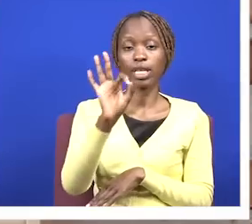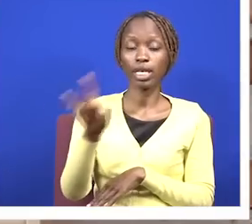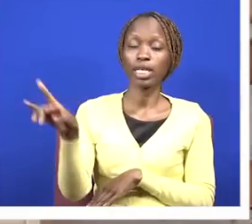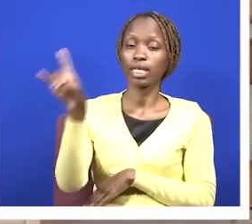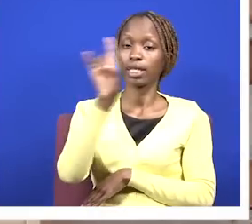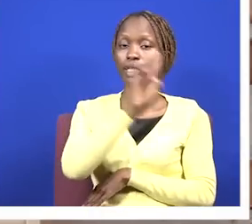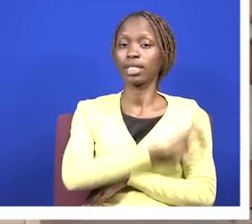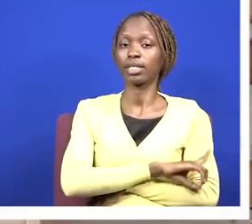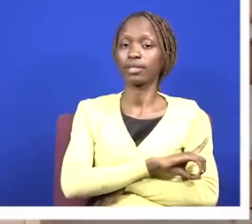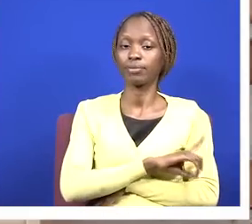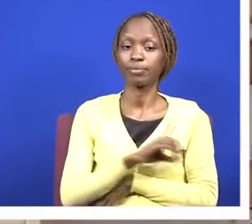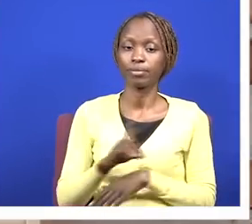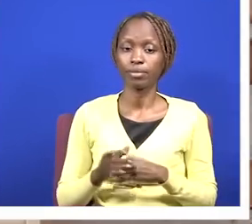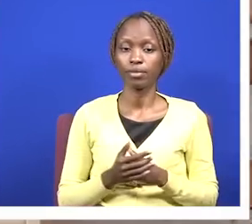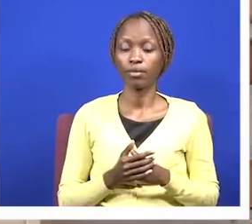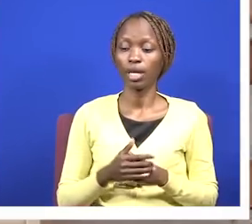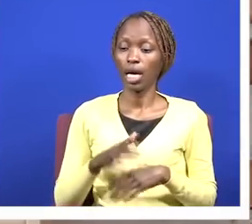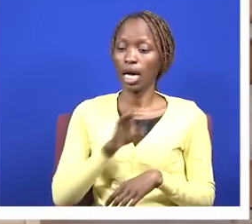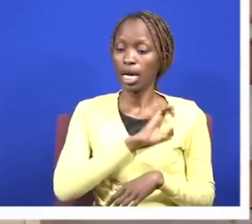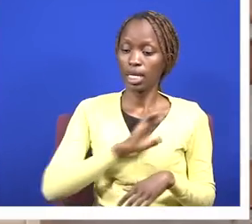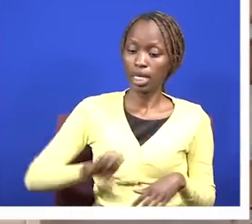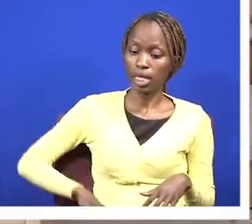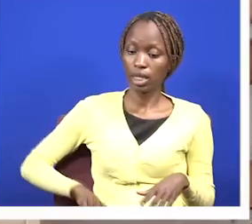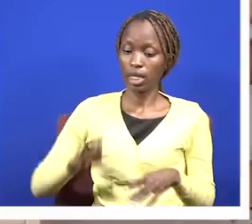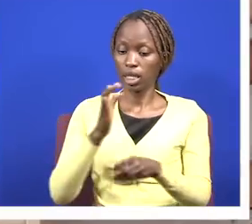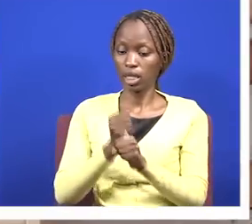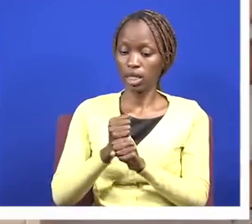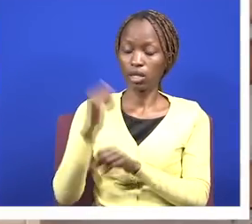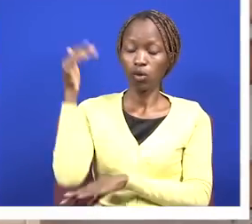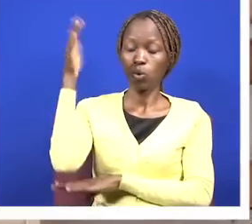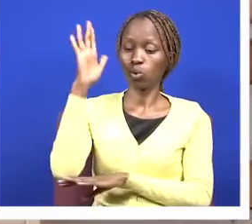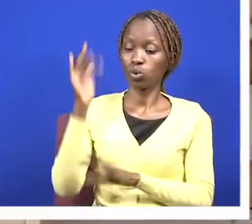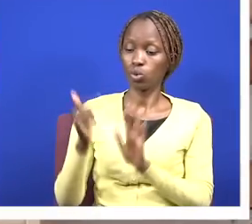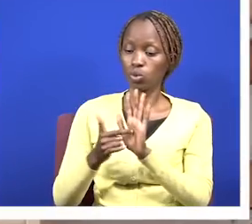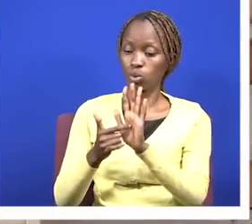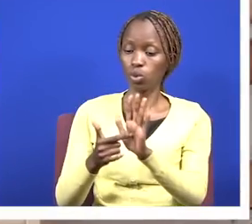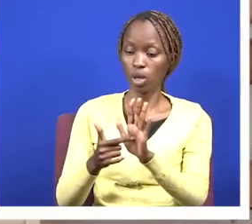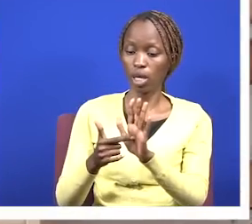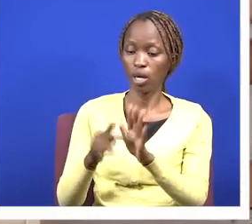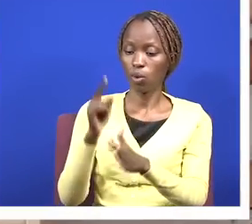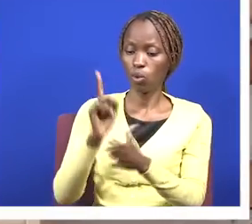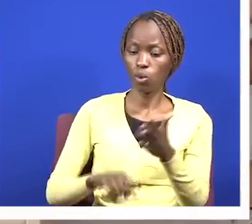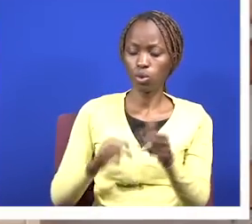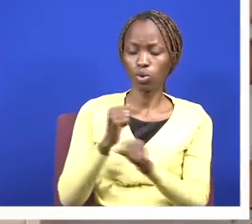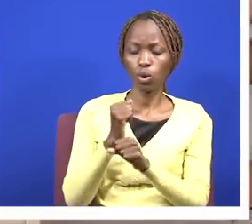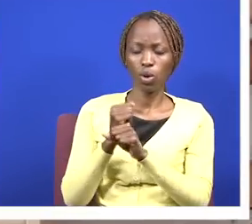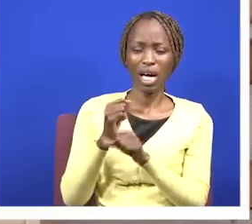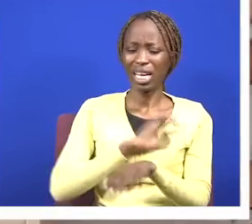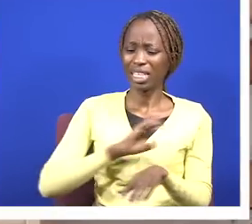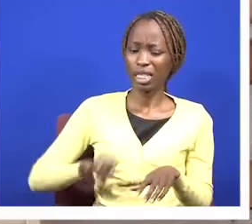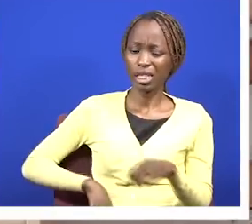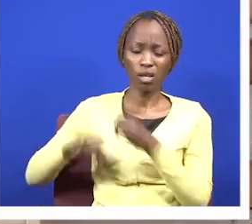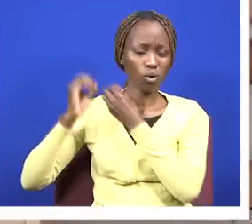3 whole days. And she trusted God to show her what to do. And she obeyed, even though she